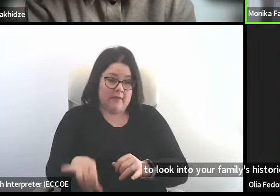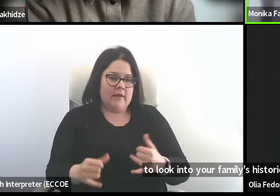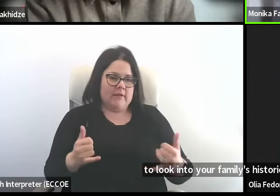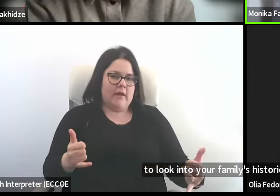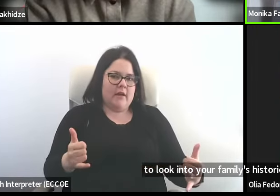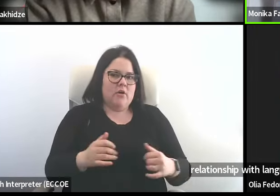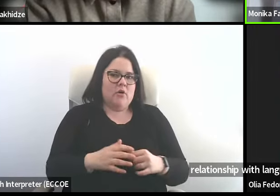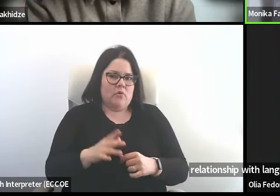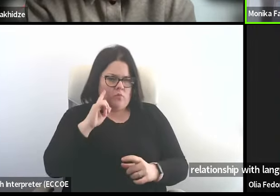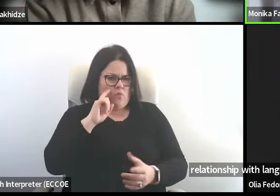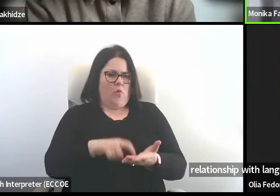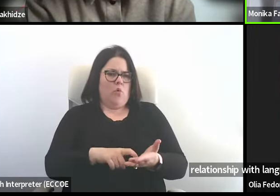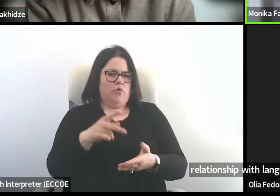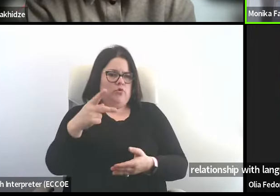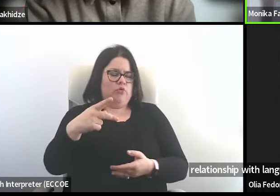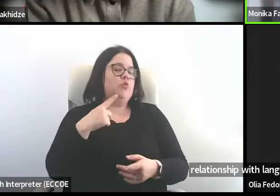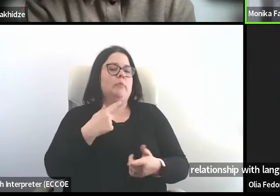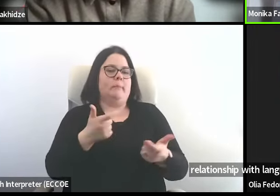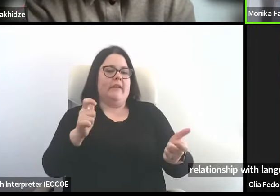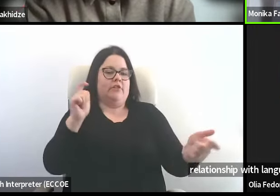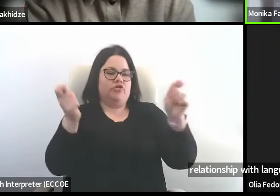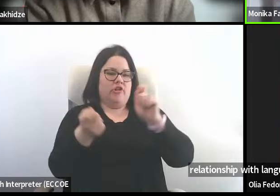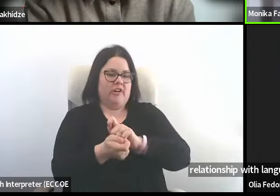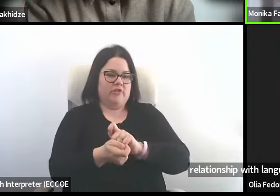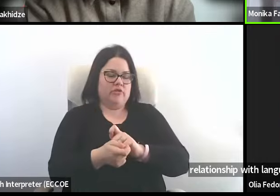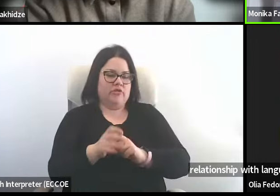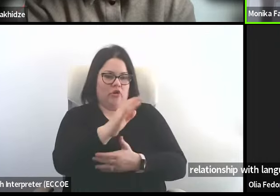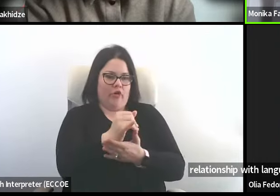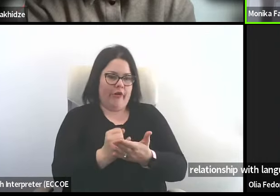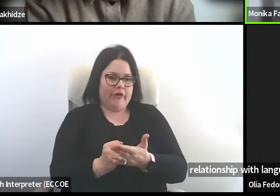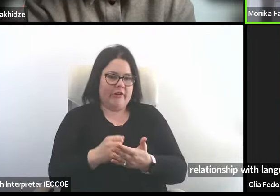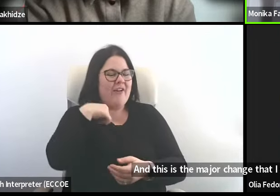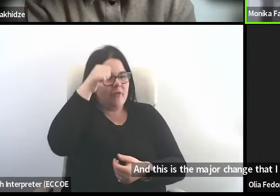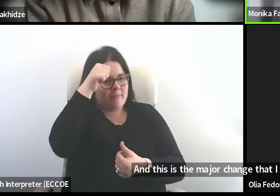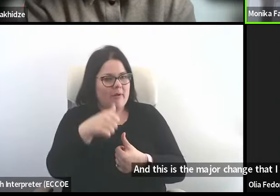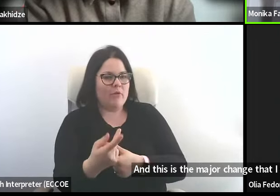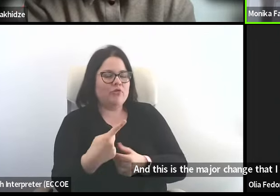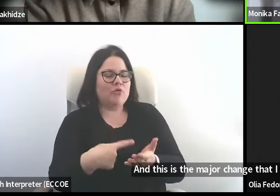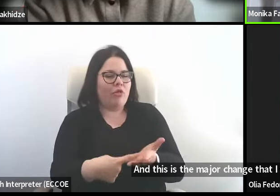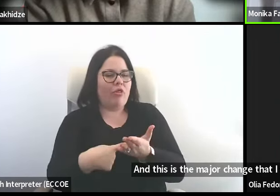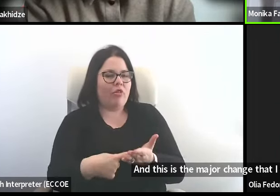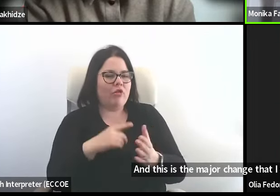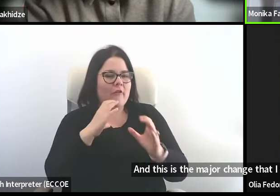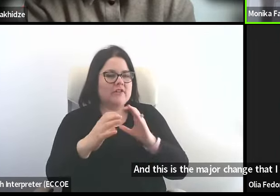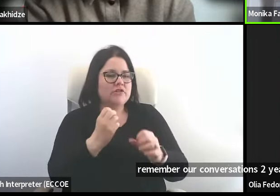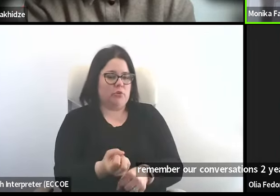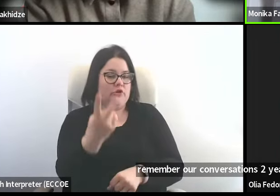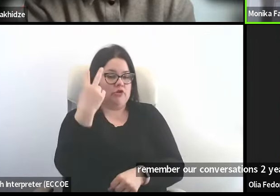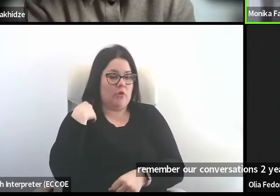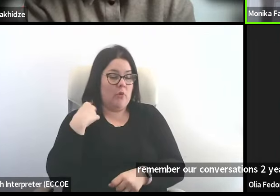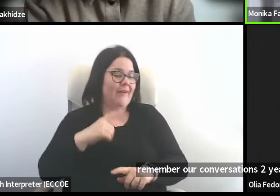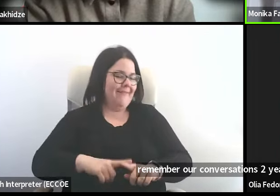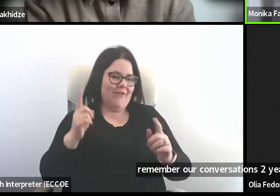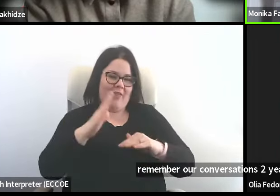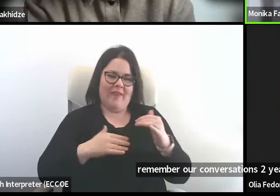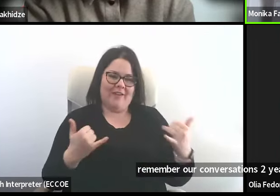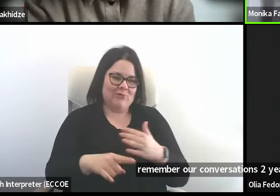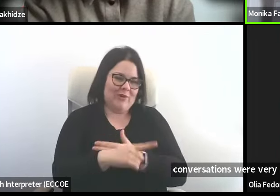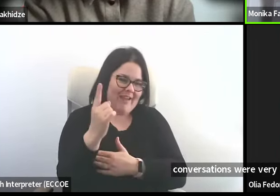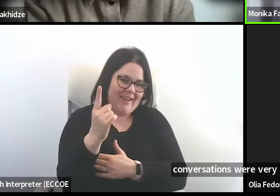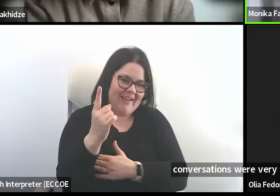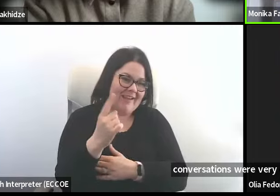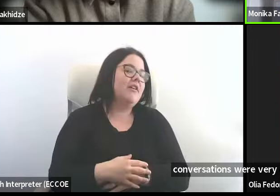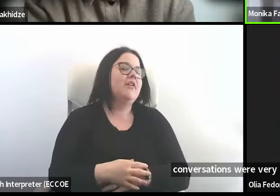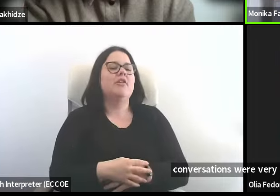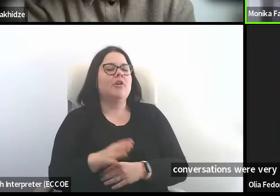the major change that I see in your work. I remember our conversations 2 years ago, and these conversations were very different. You were so much